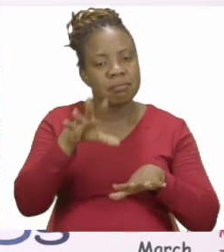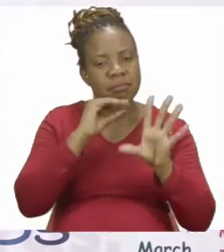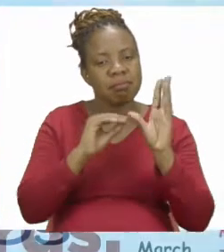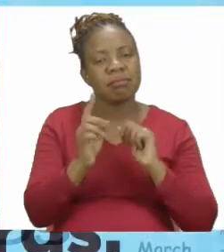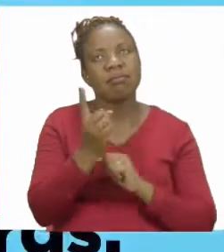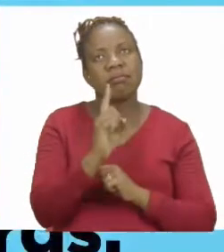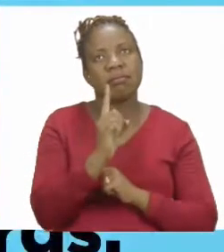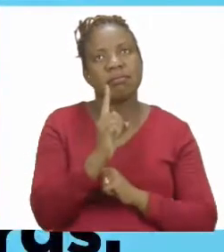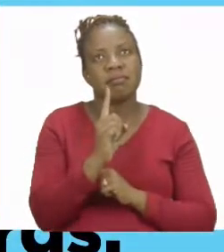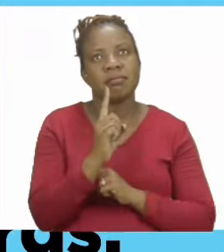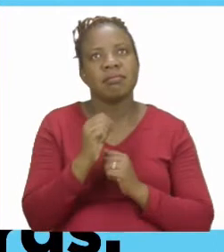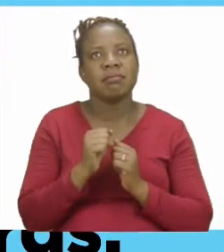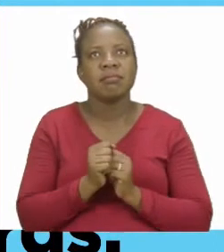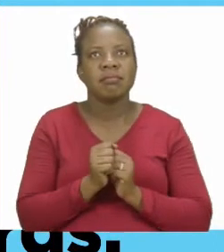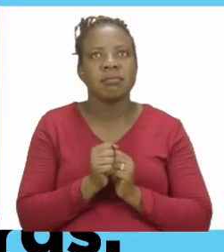about today.